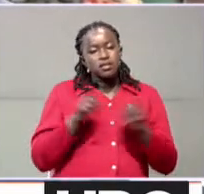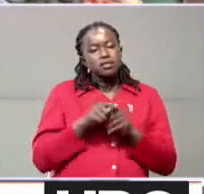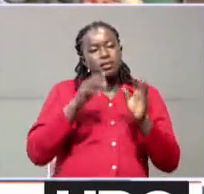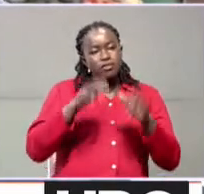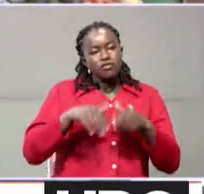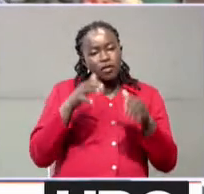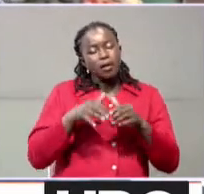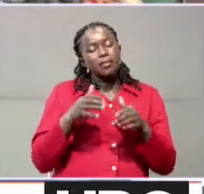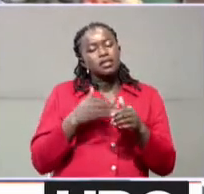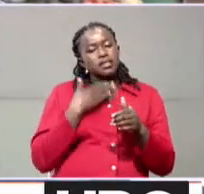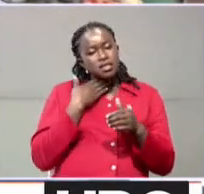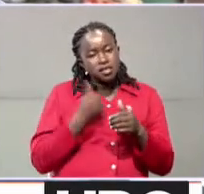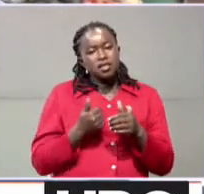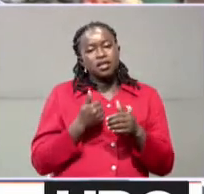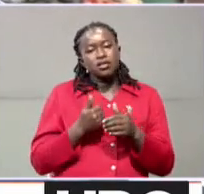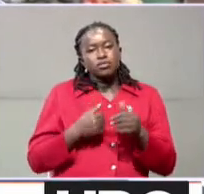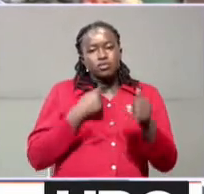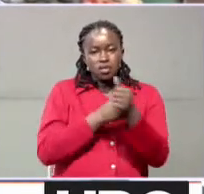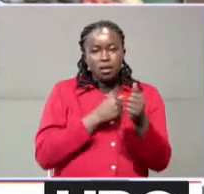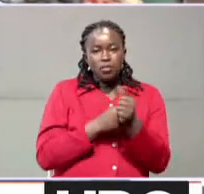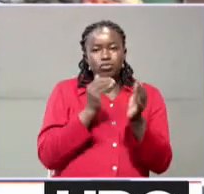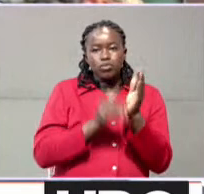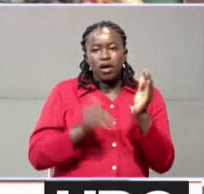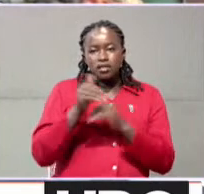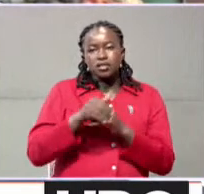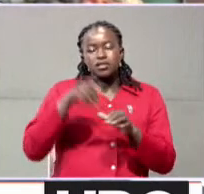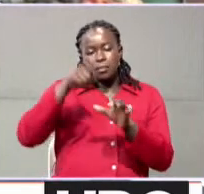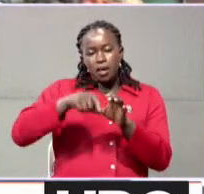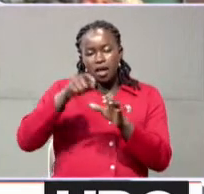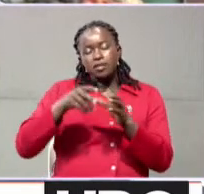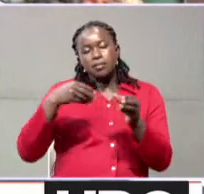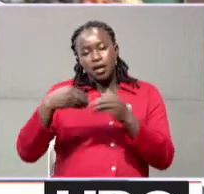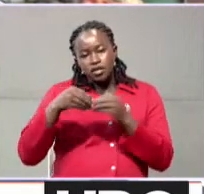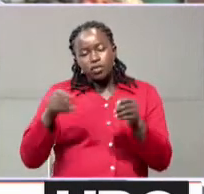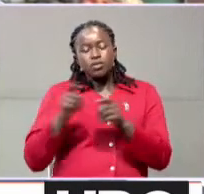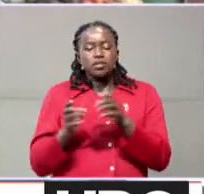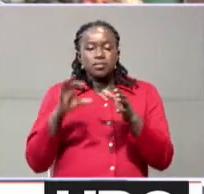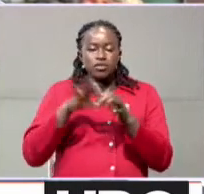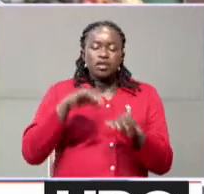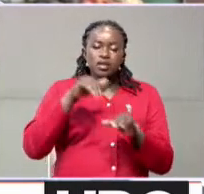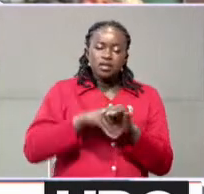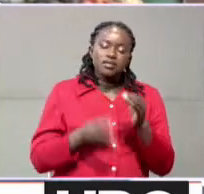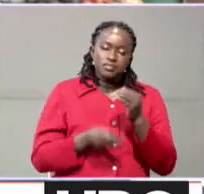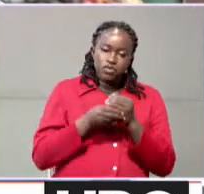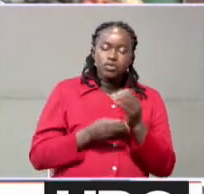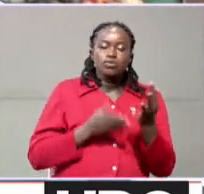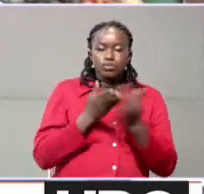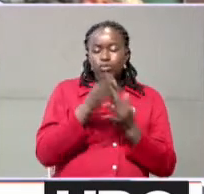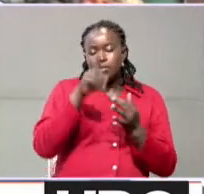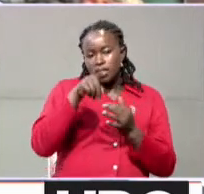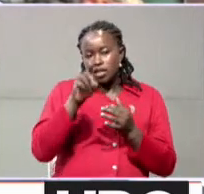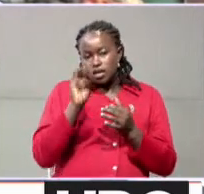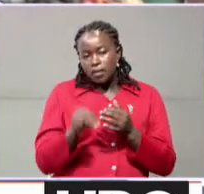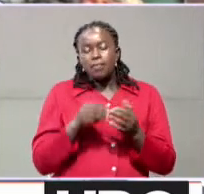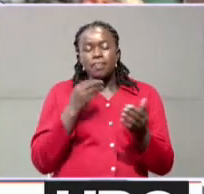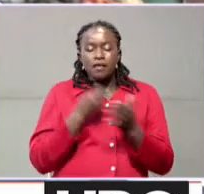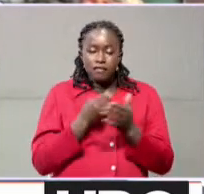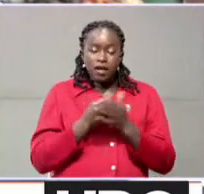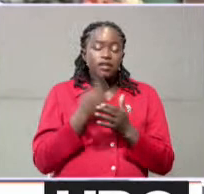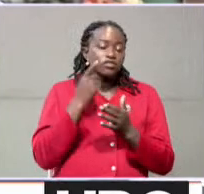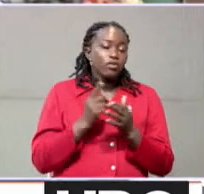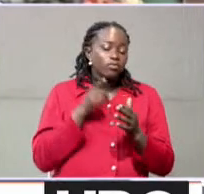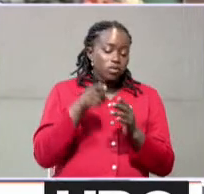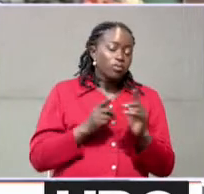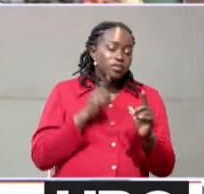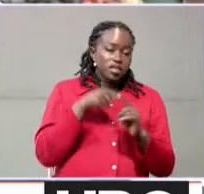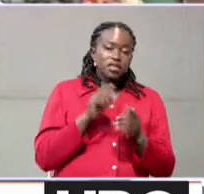be facilitated to access planting materials and related inputs through the pdm funds for the purpose had not